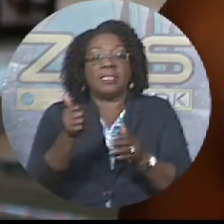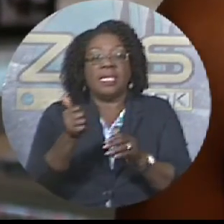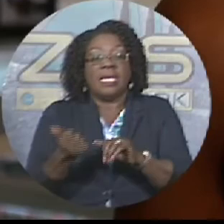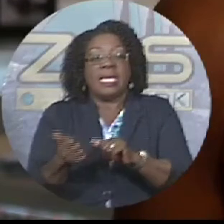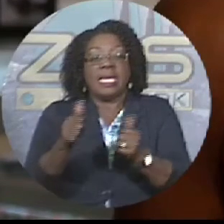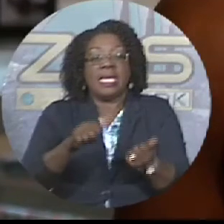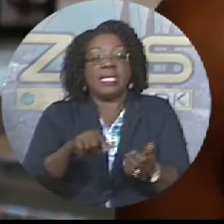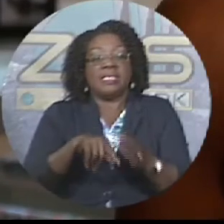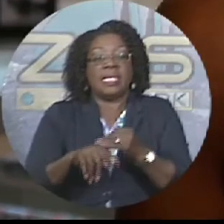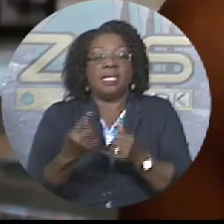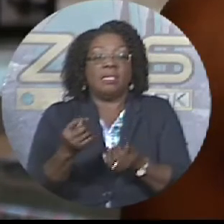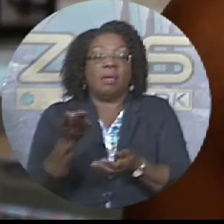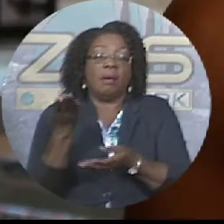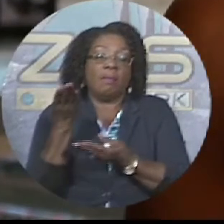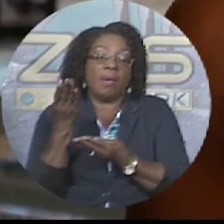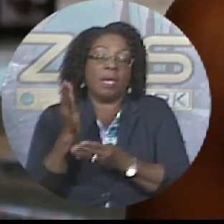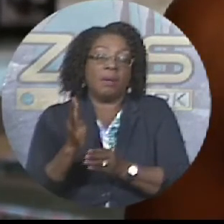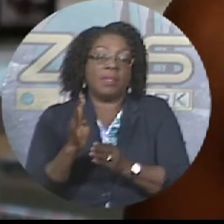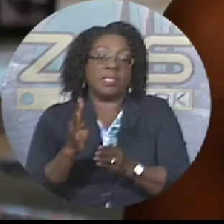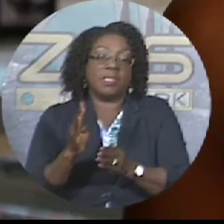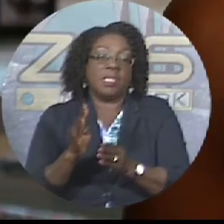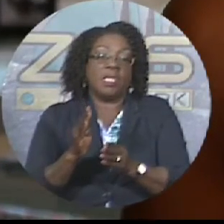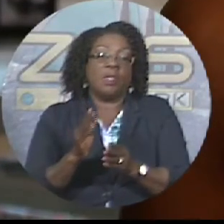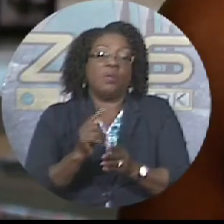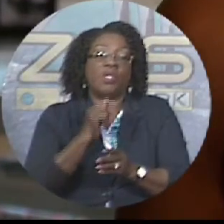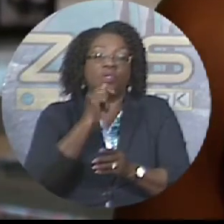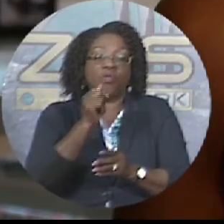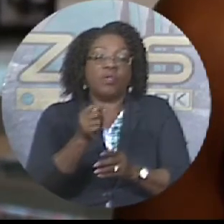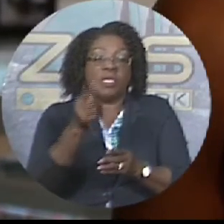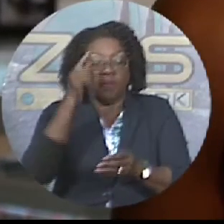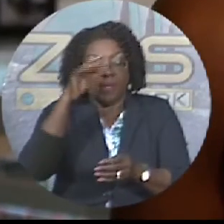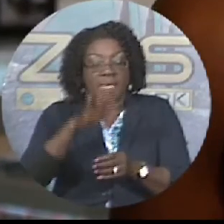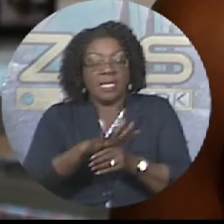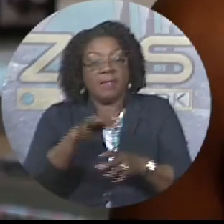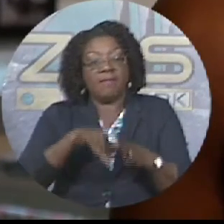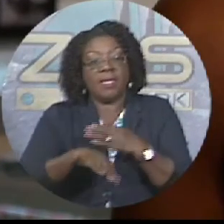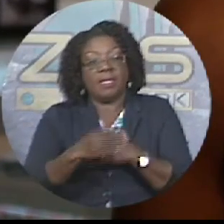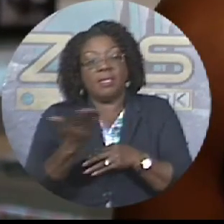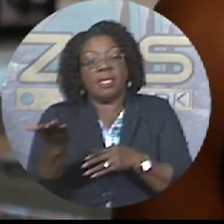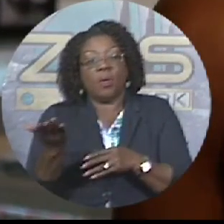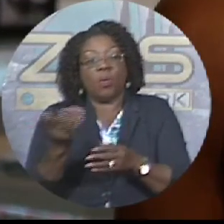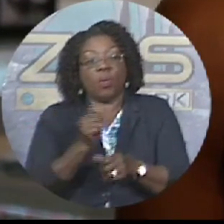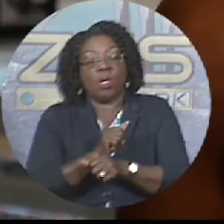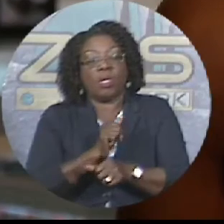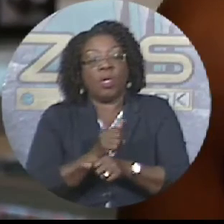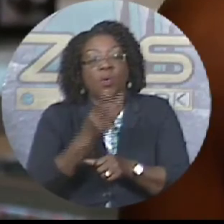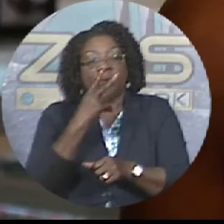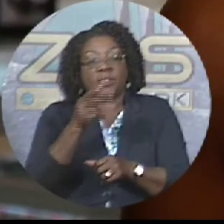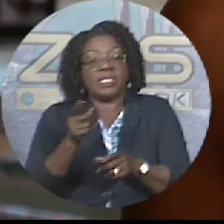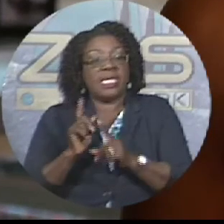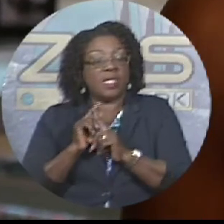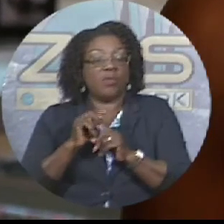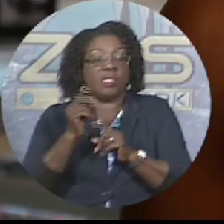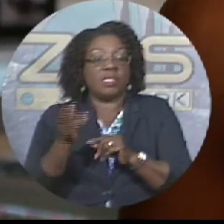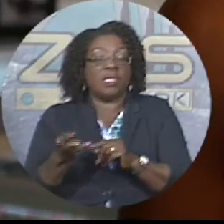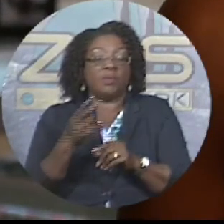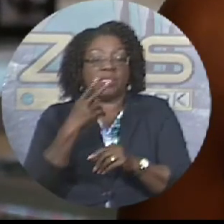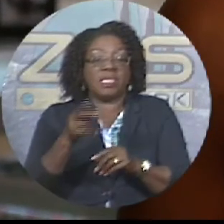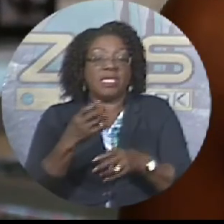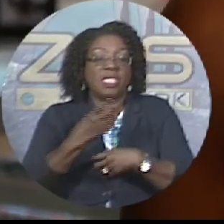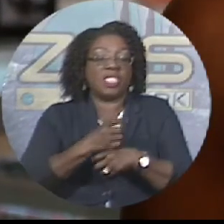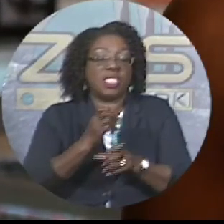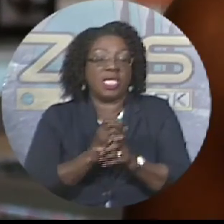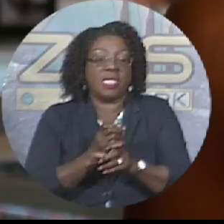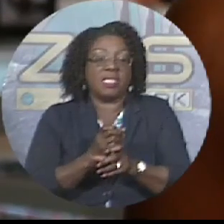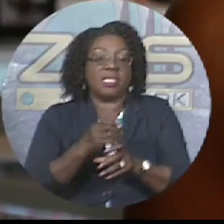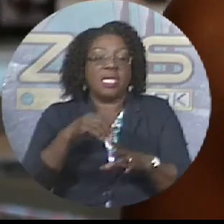Bahamas. We really and truly believe in their work. We've seen the results. We've